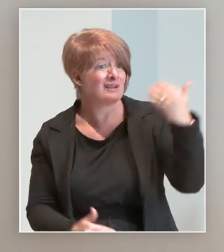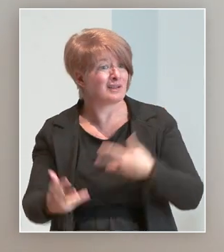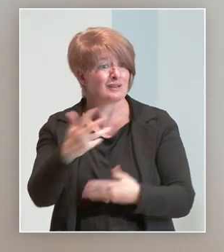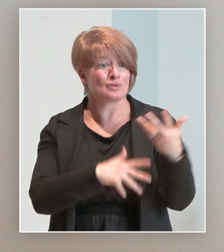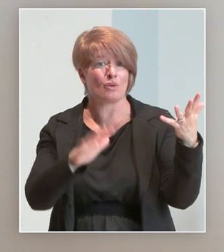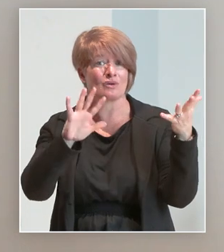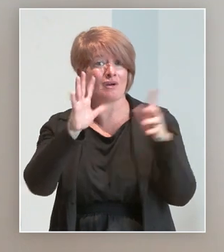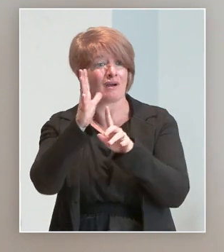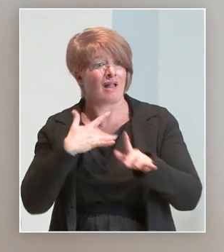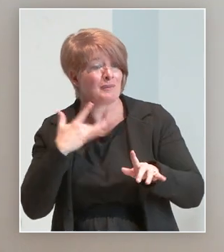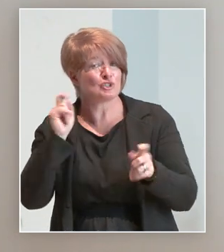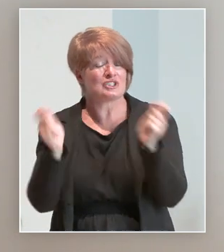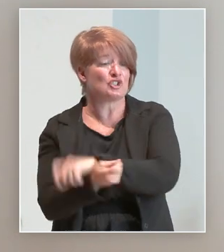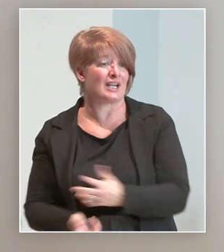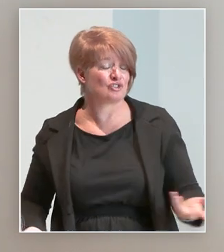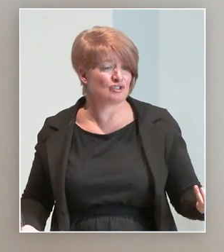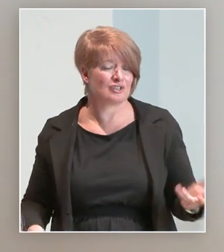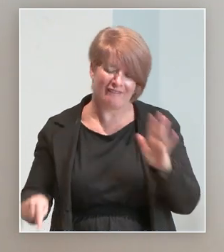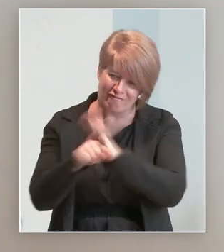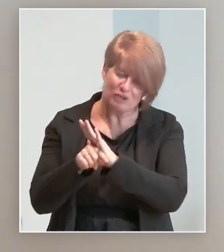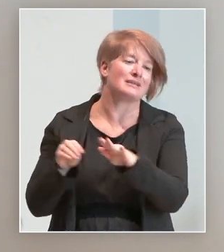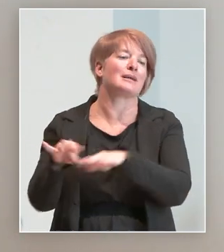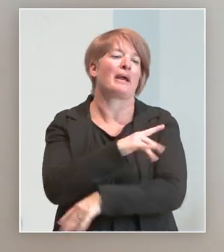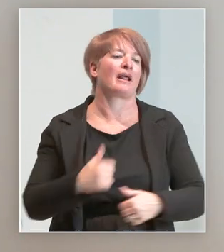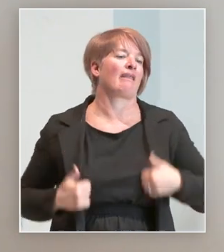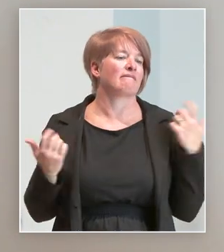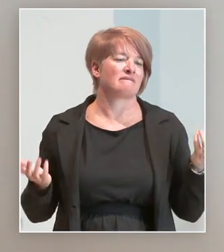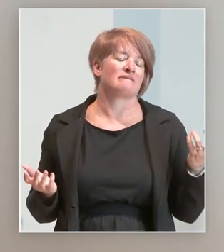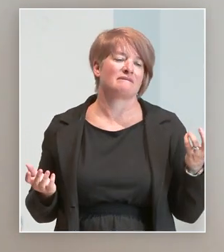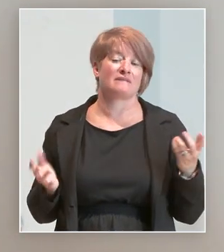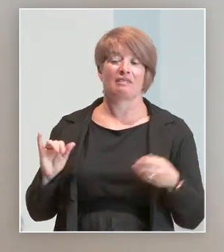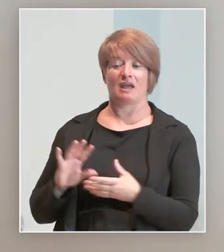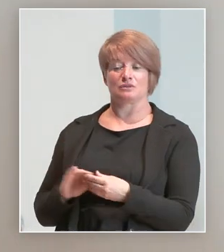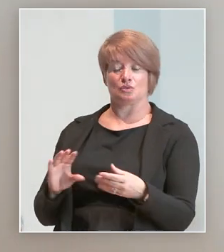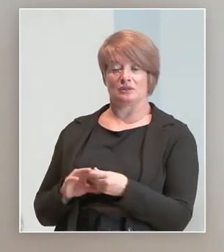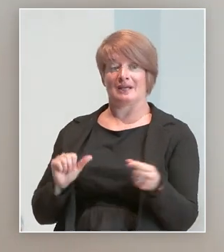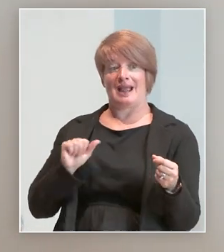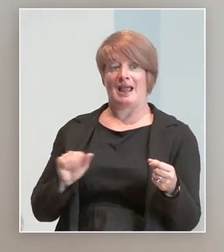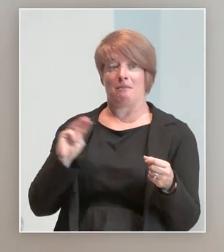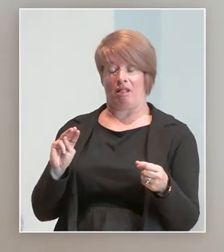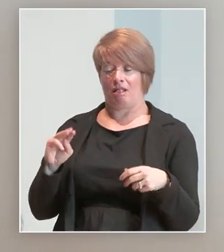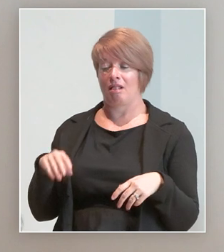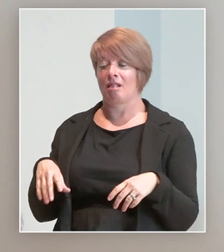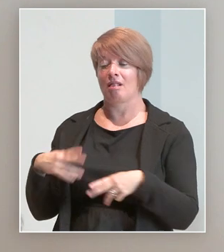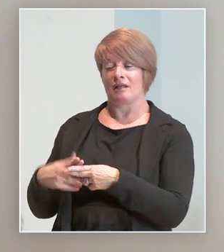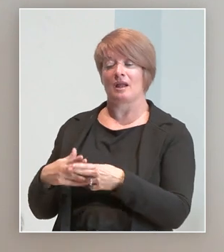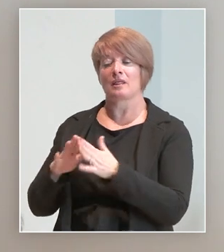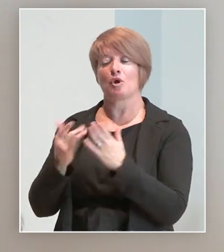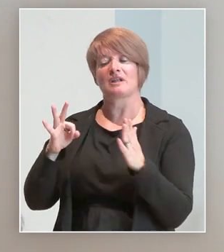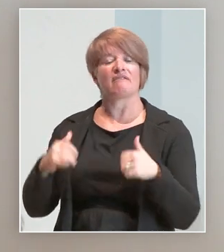change adversely impact human life. Within this story is a book referred to as the Books of the